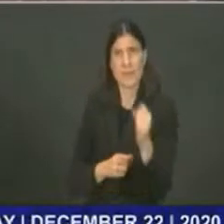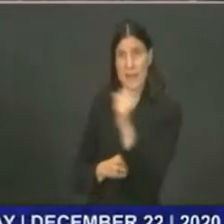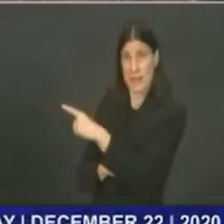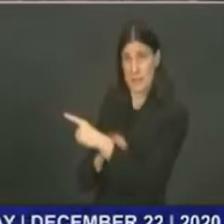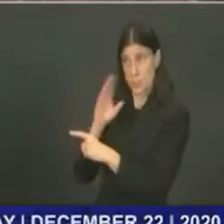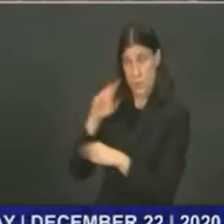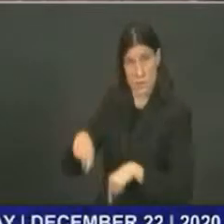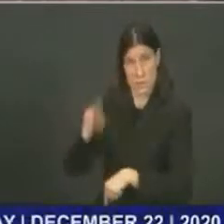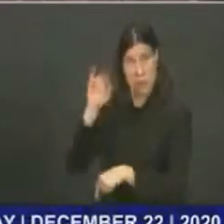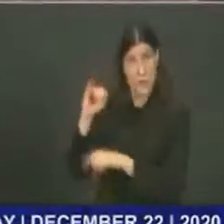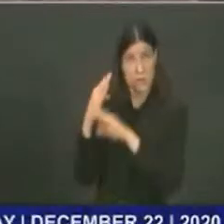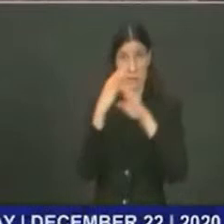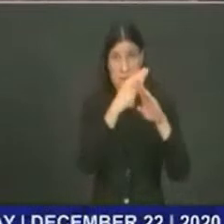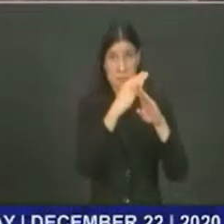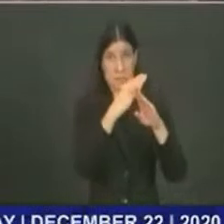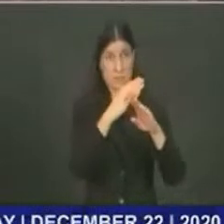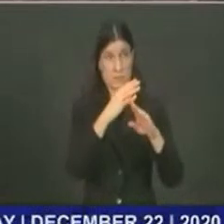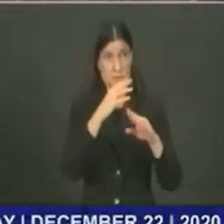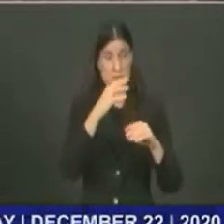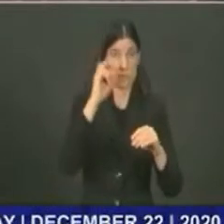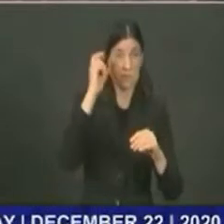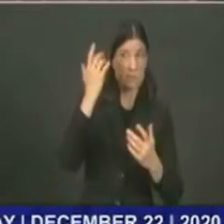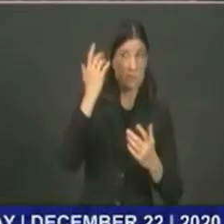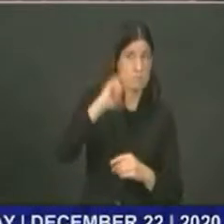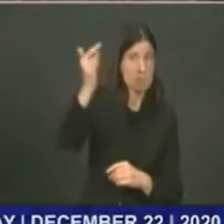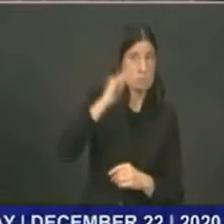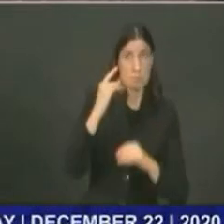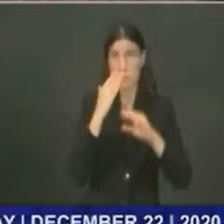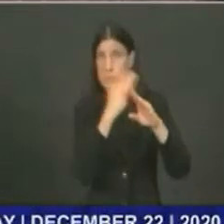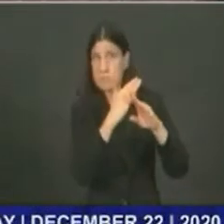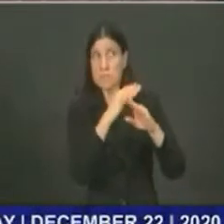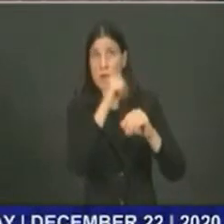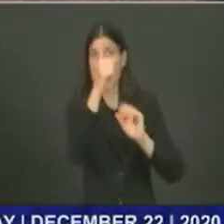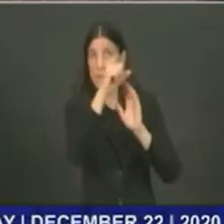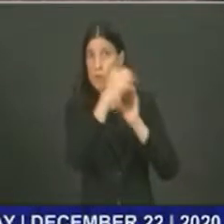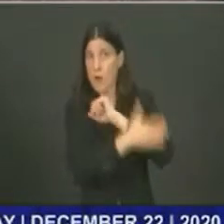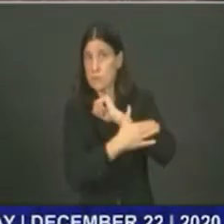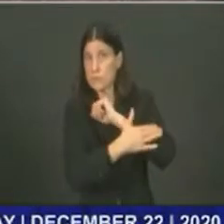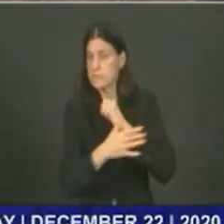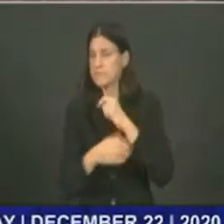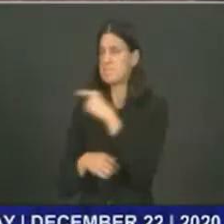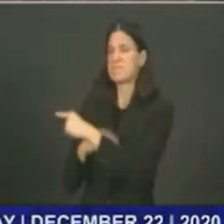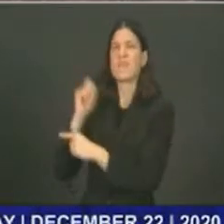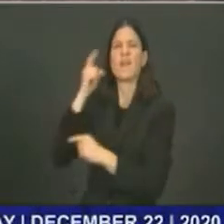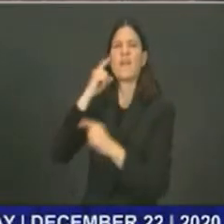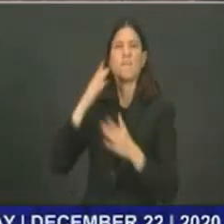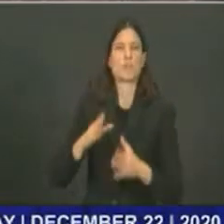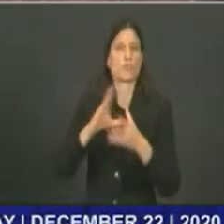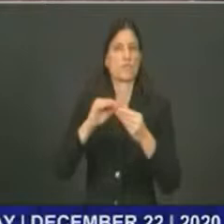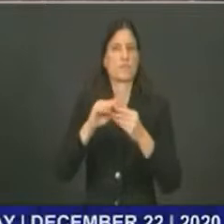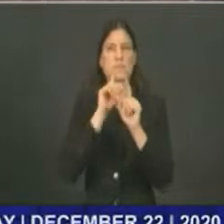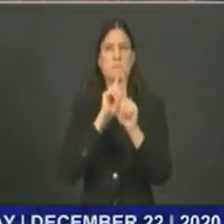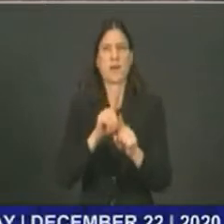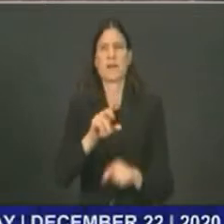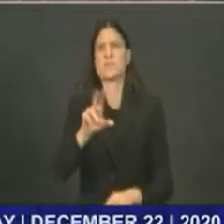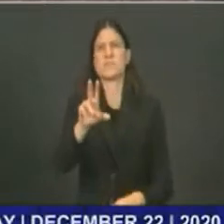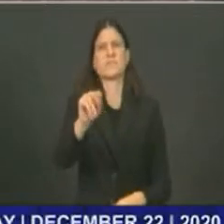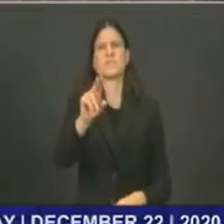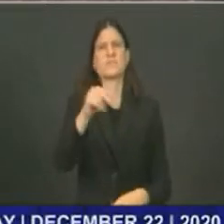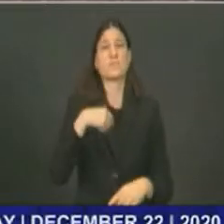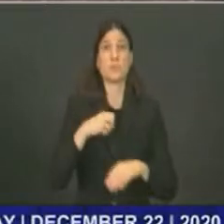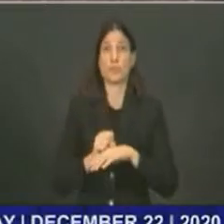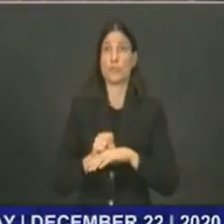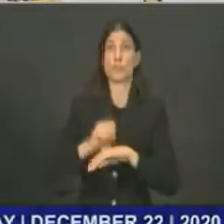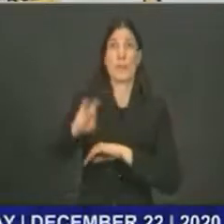You know, I agree with the doctor. I'm not inclined to do that at the moment for Rhode Island.